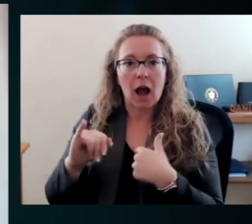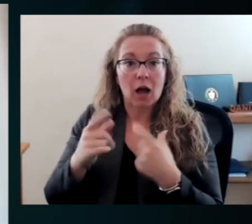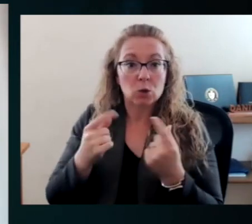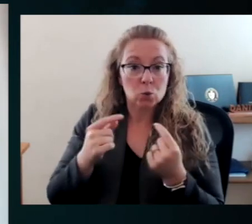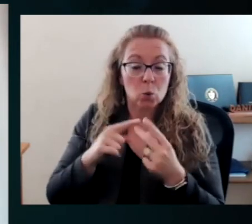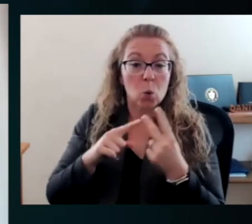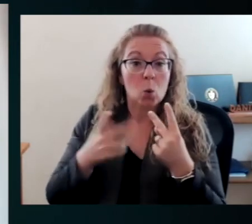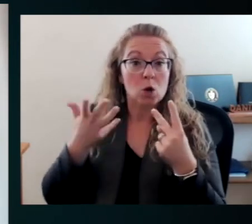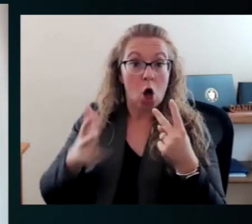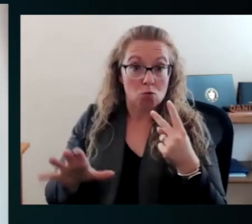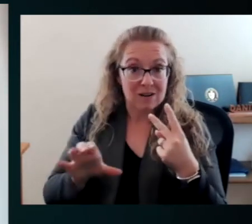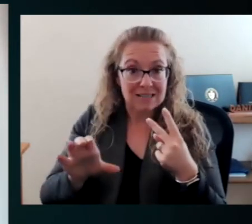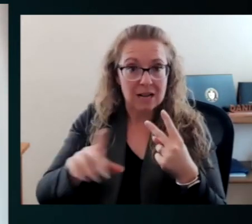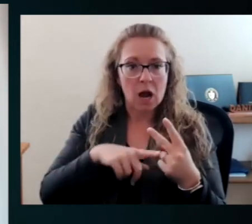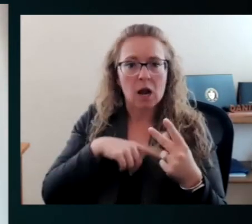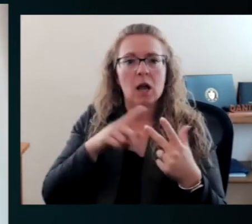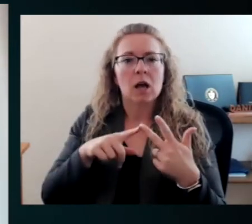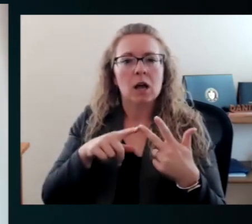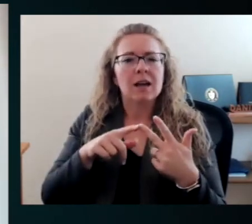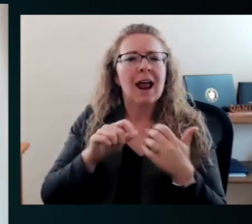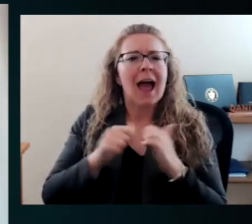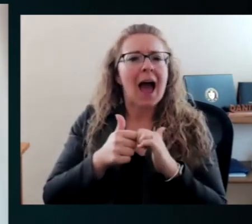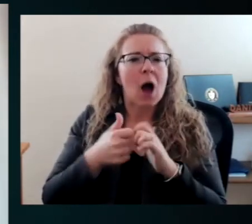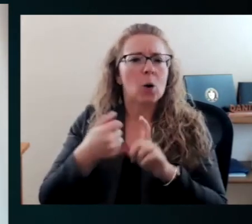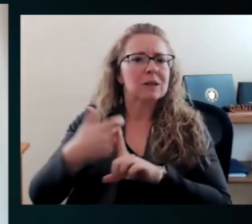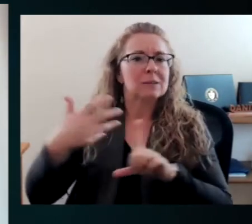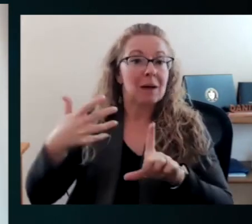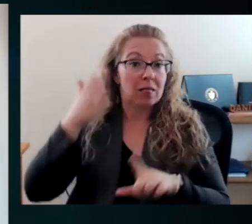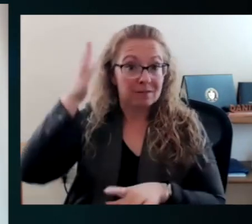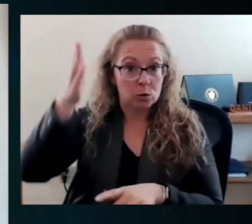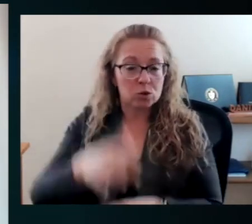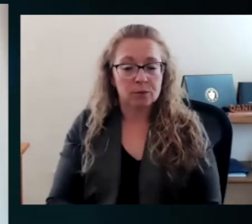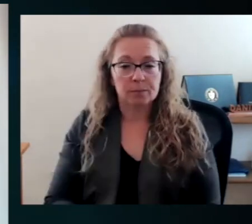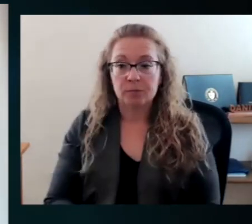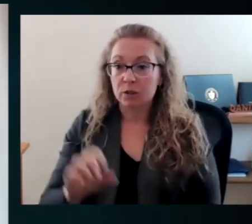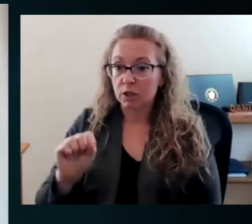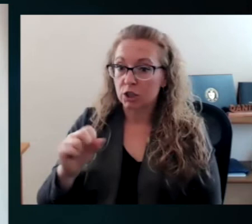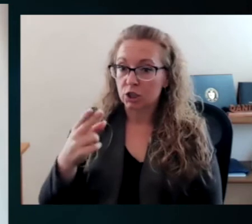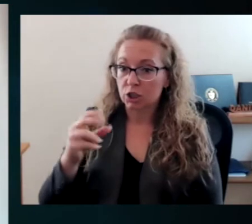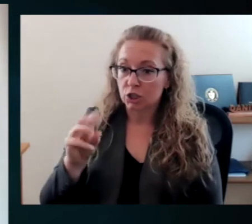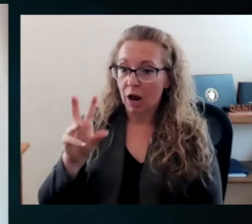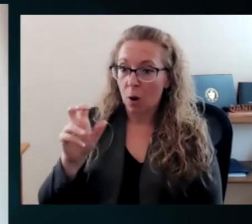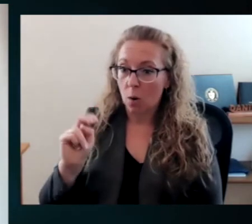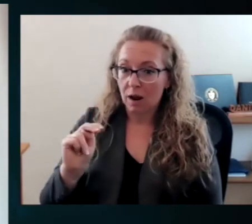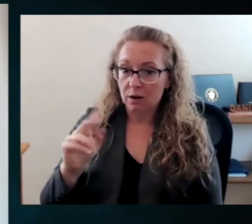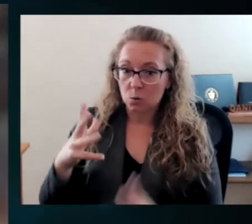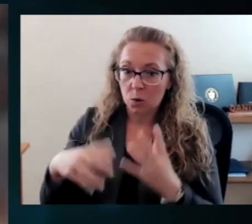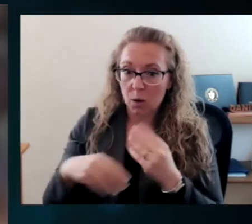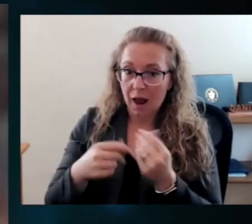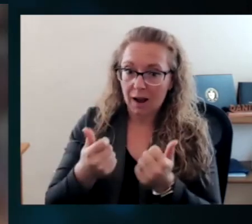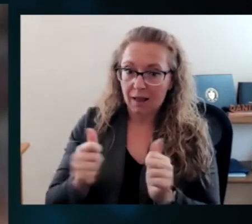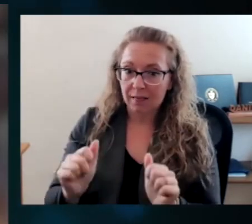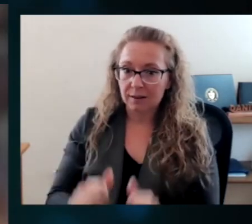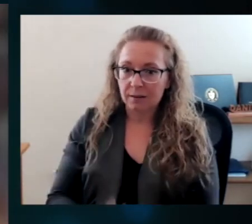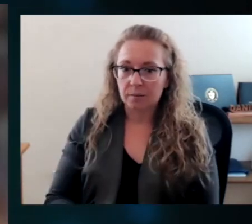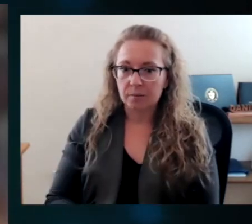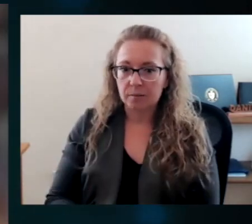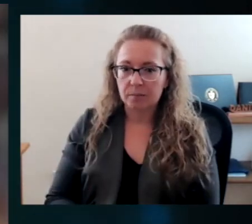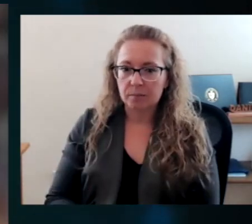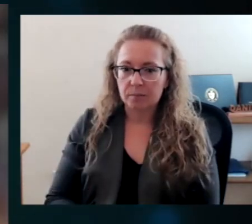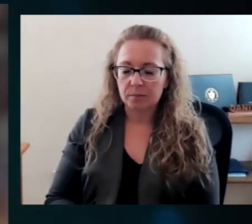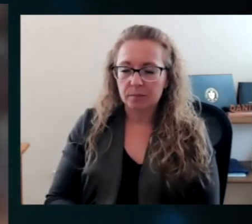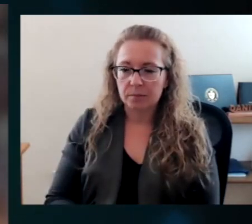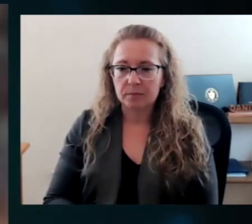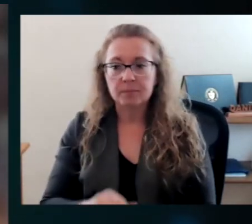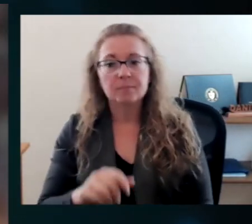where are ways to expand in the future. Shawen, is there something you'd like to add to that? Oh, I just want to